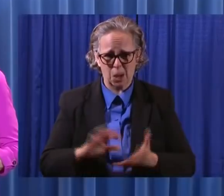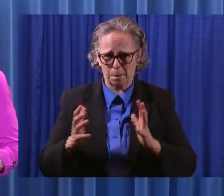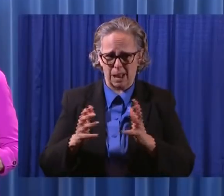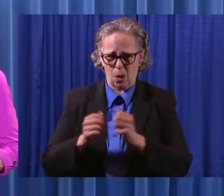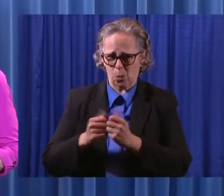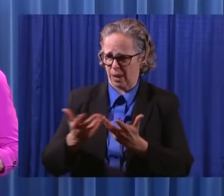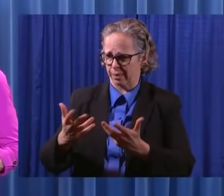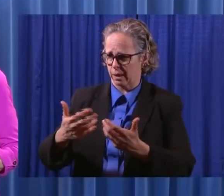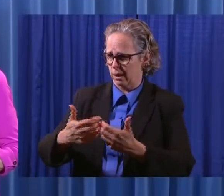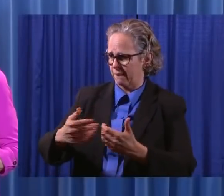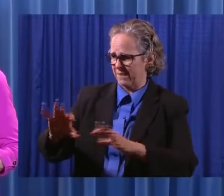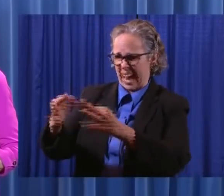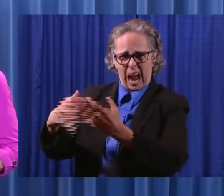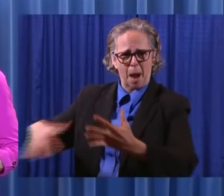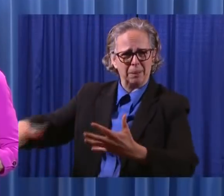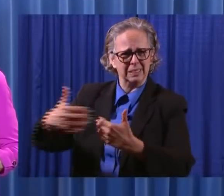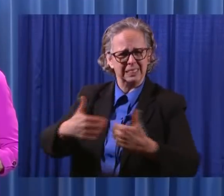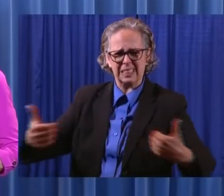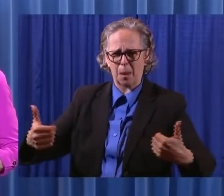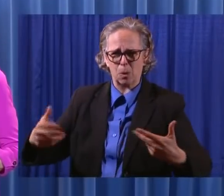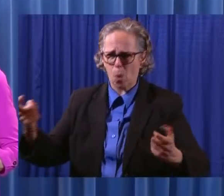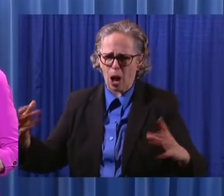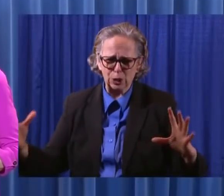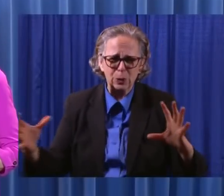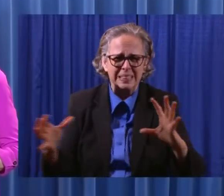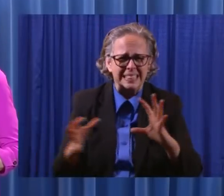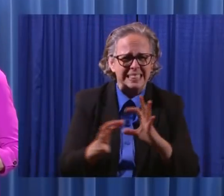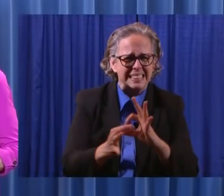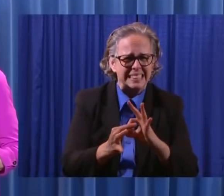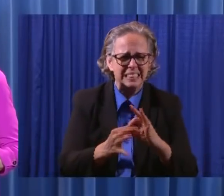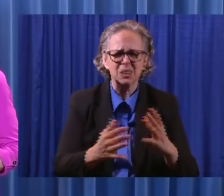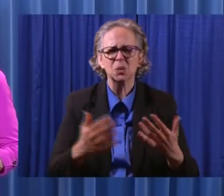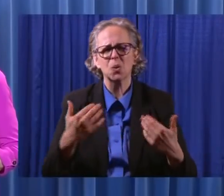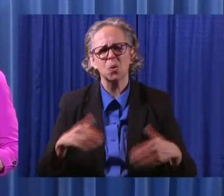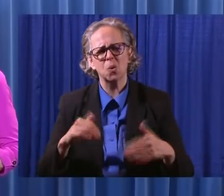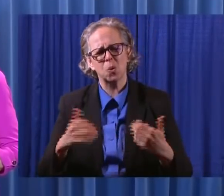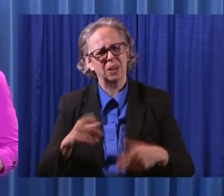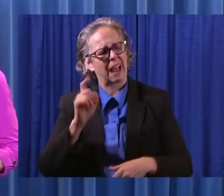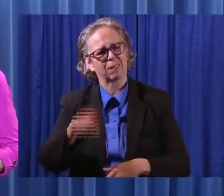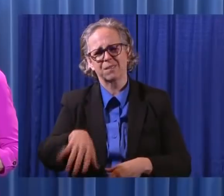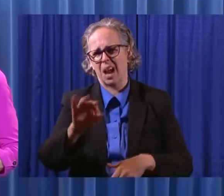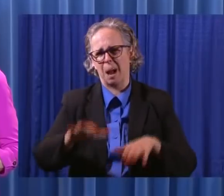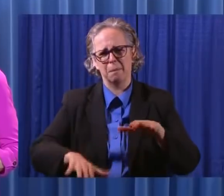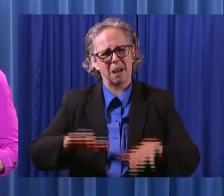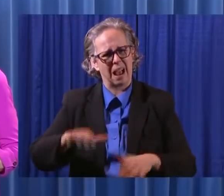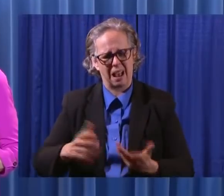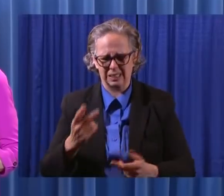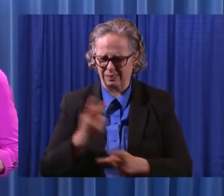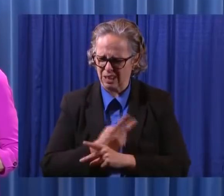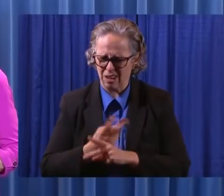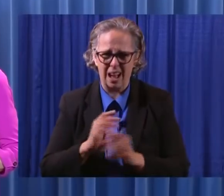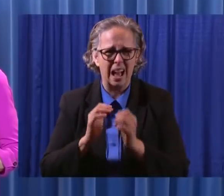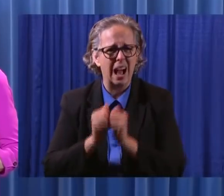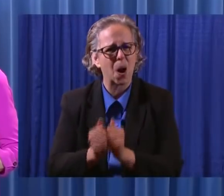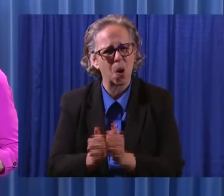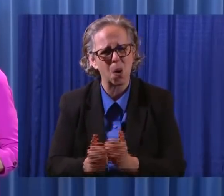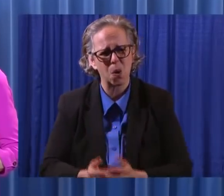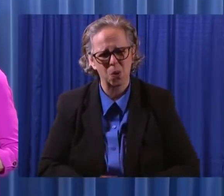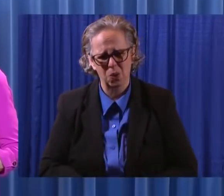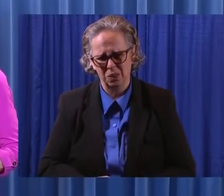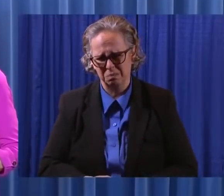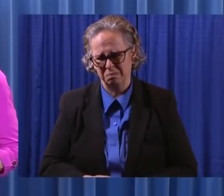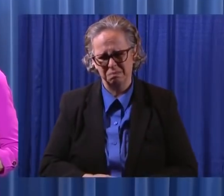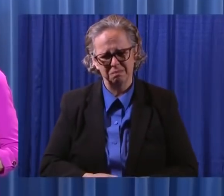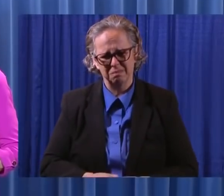to see their loved ones in person. And we know that 70% of the people we've